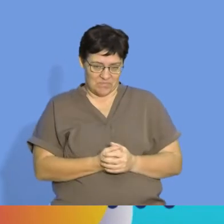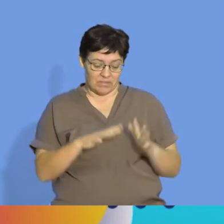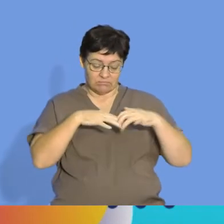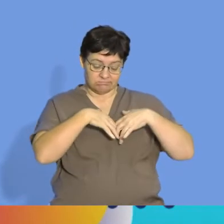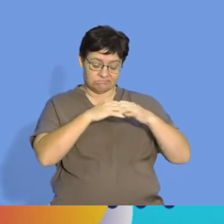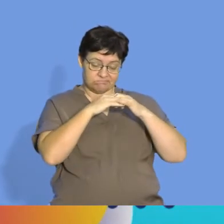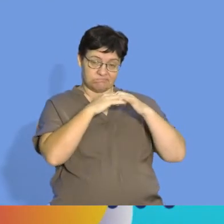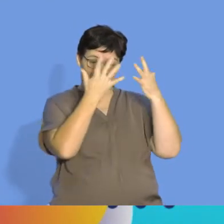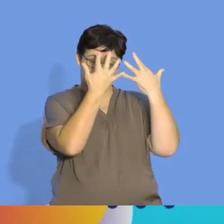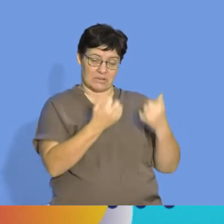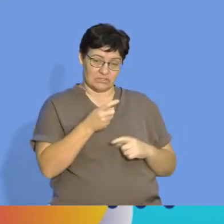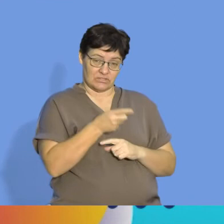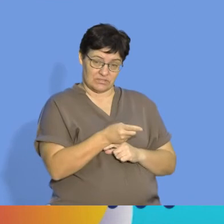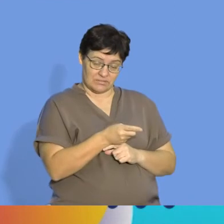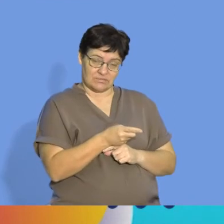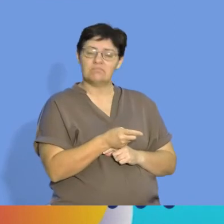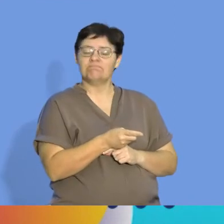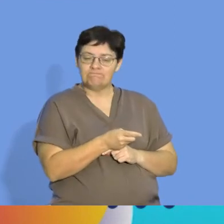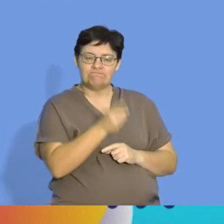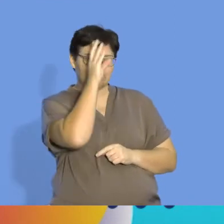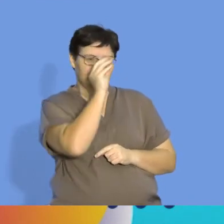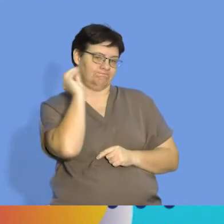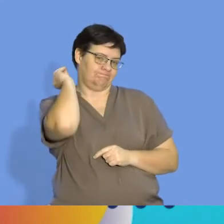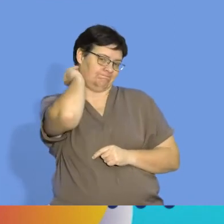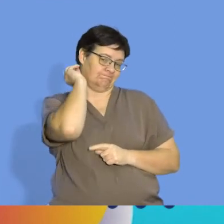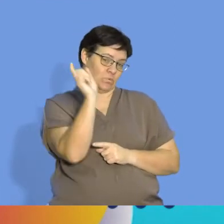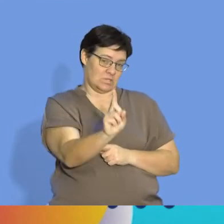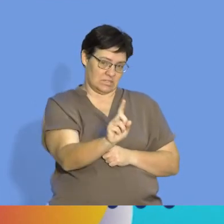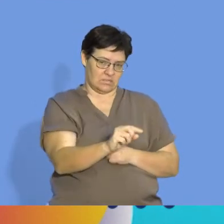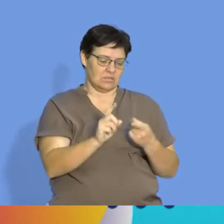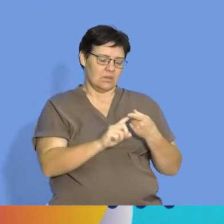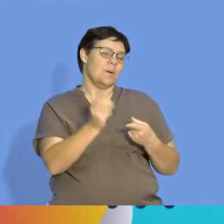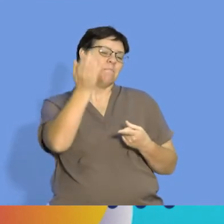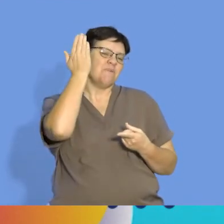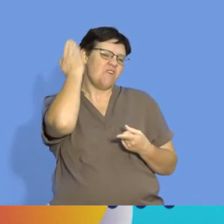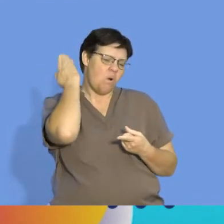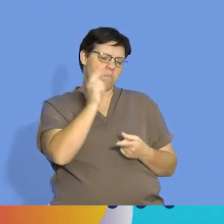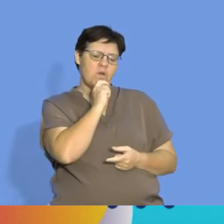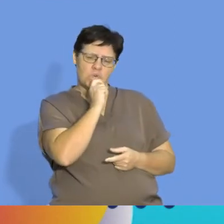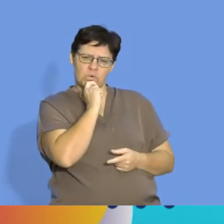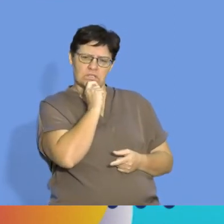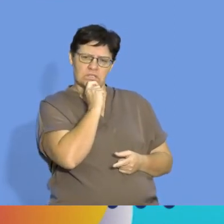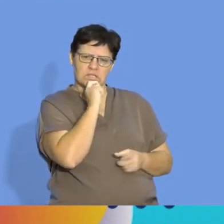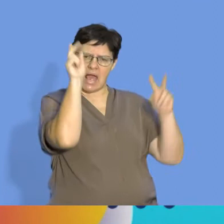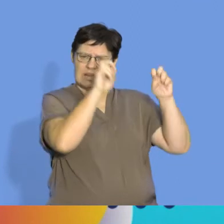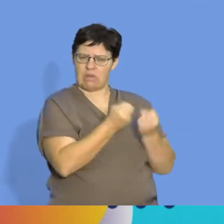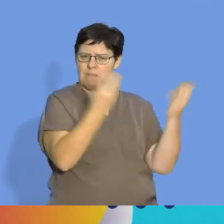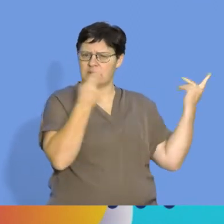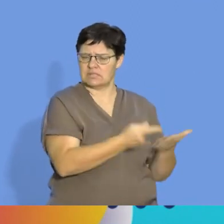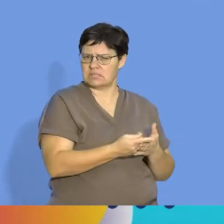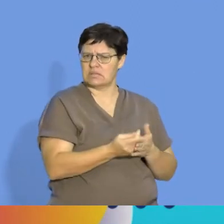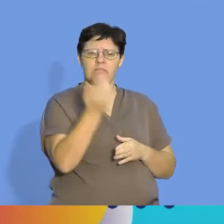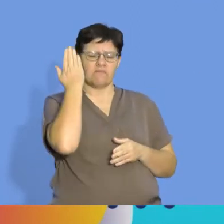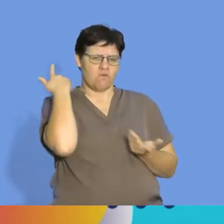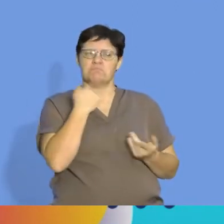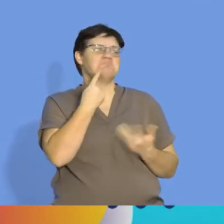drawing up your budgets, you're taking into consideration past usage. So in the previous month,